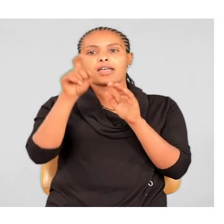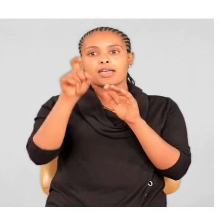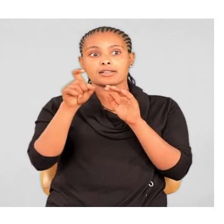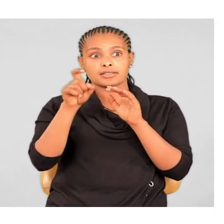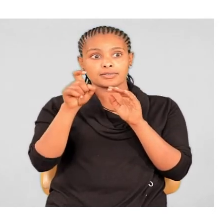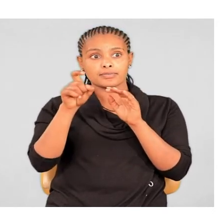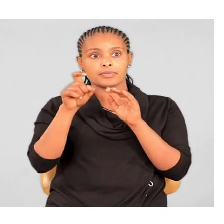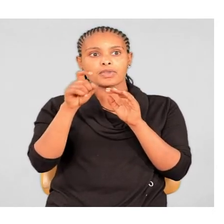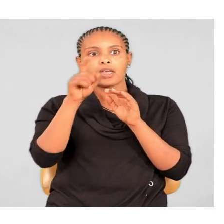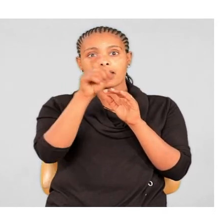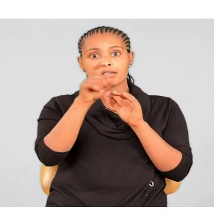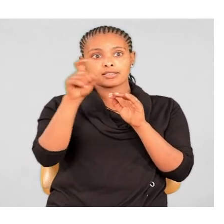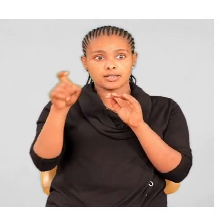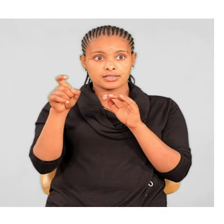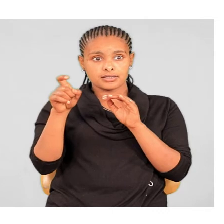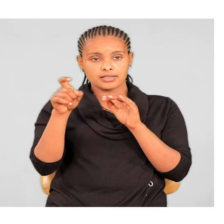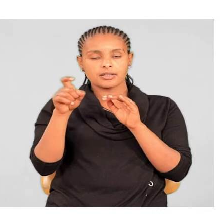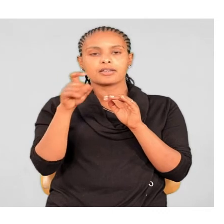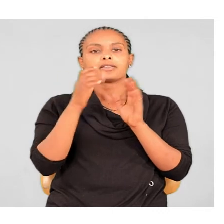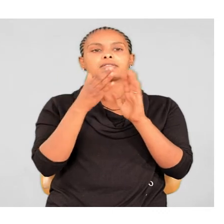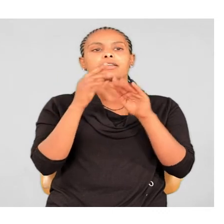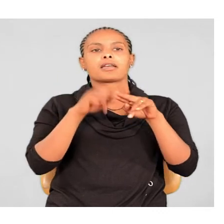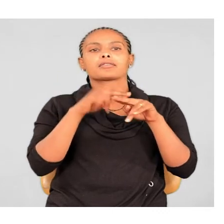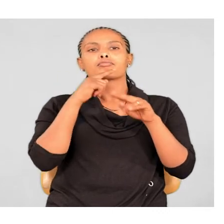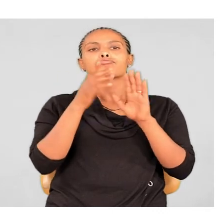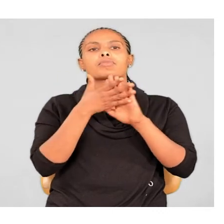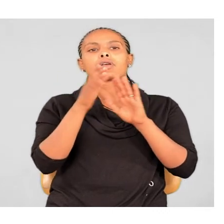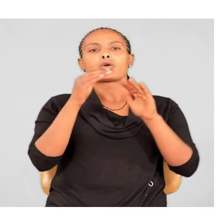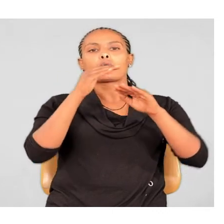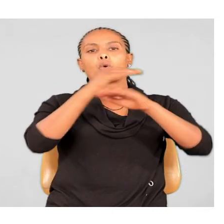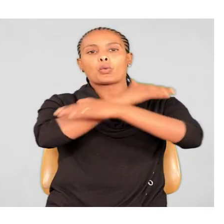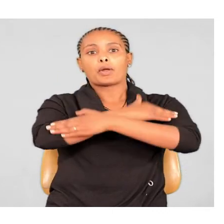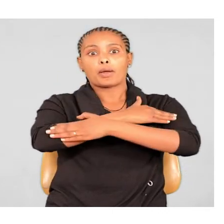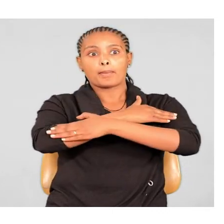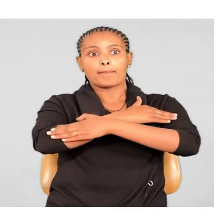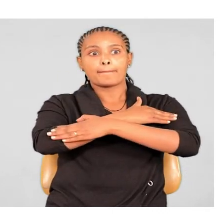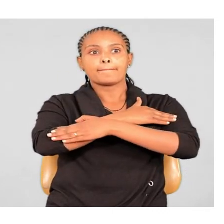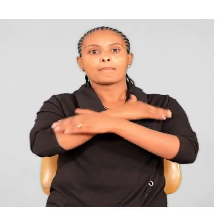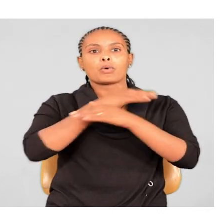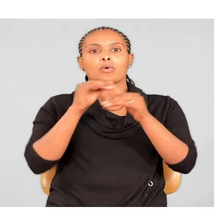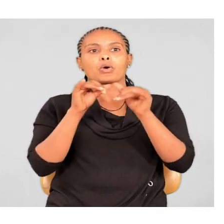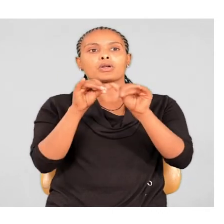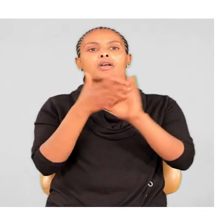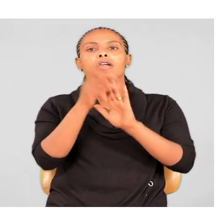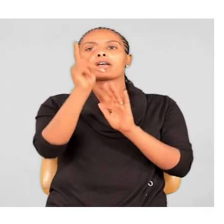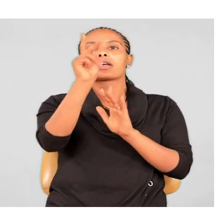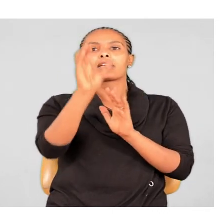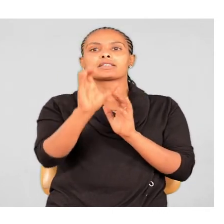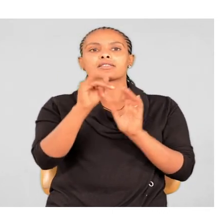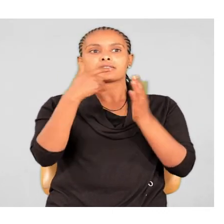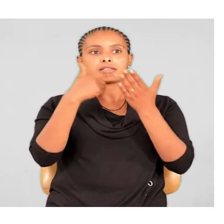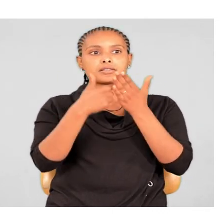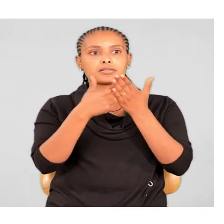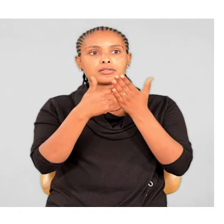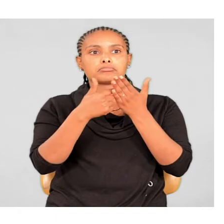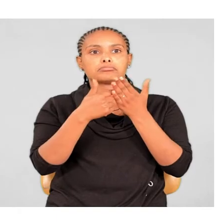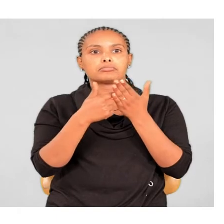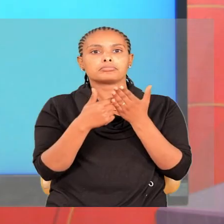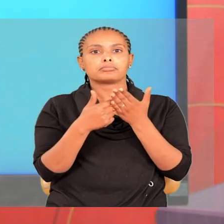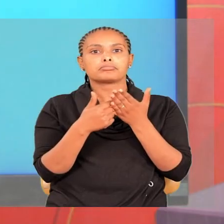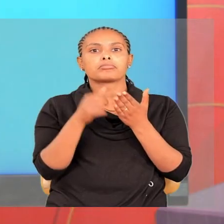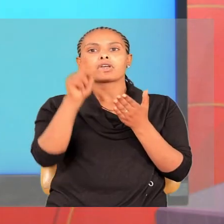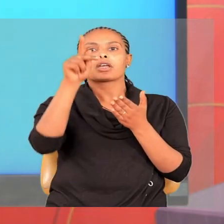x. Then set equilibrium constant for this reaction. Kc for this reaction, equilibrium